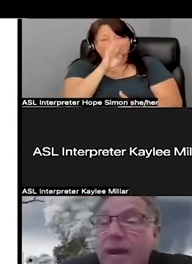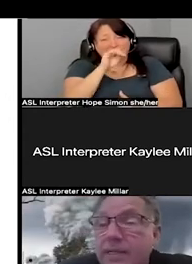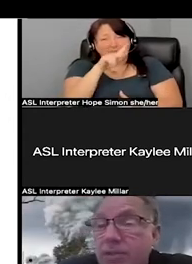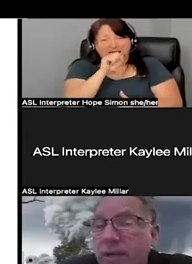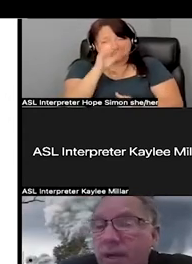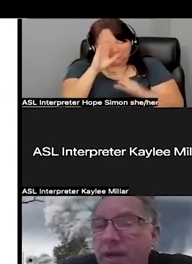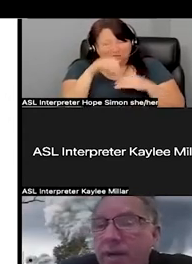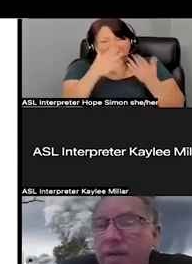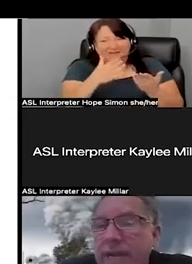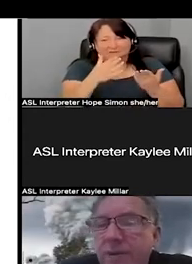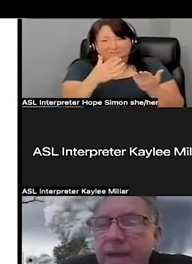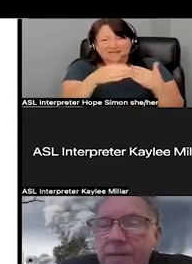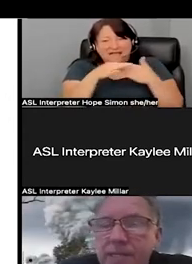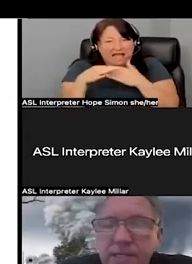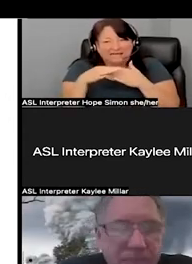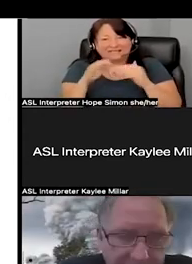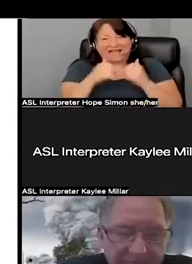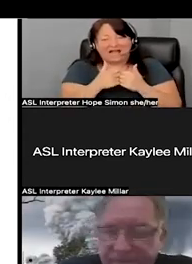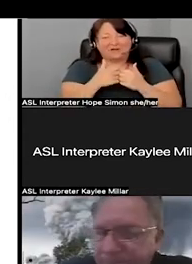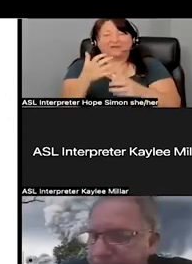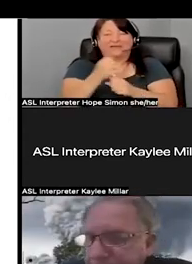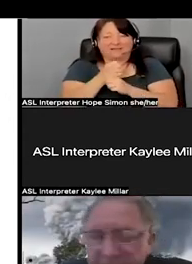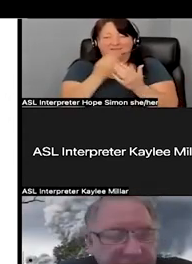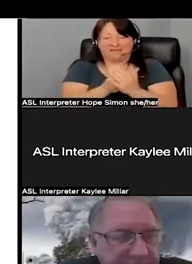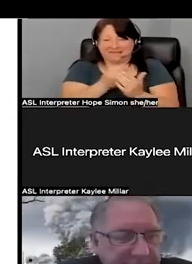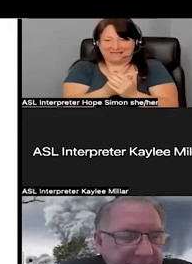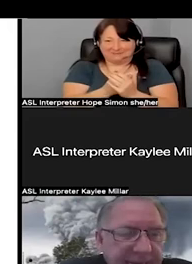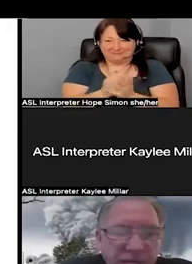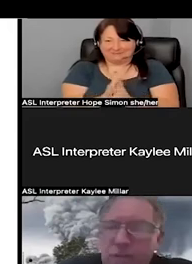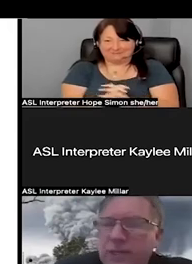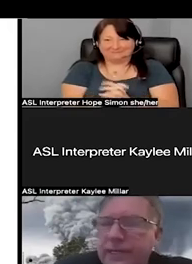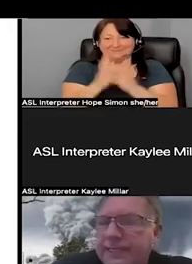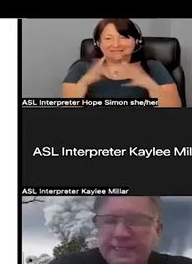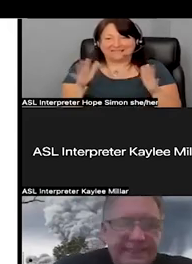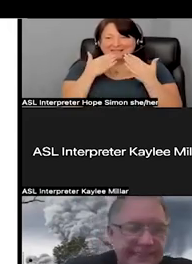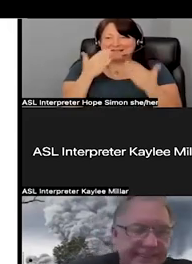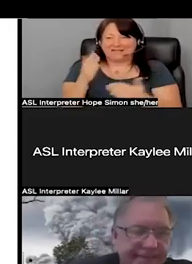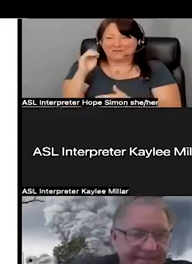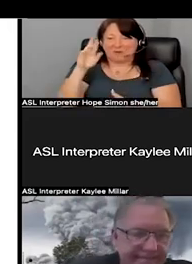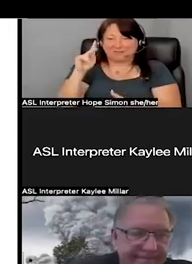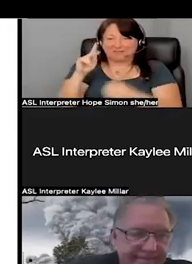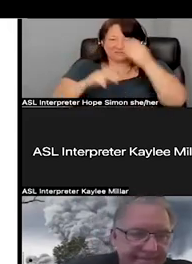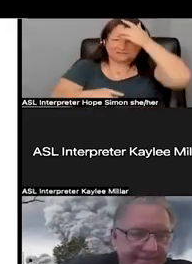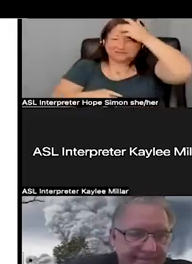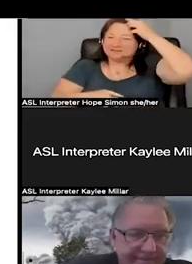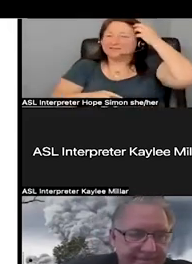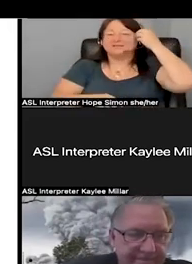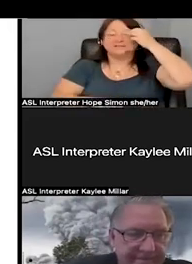them guidance on how to access the money. That's it. Thank you, Mark.